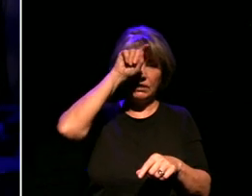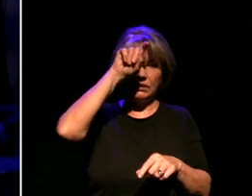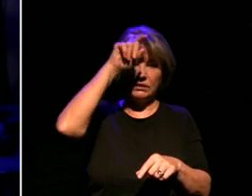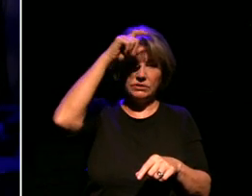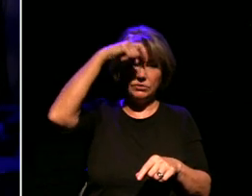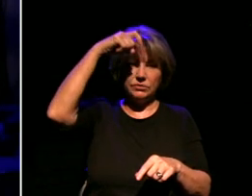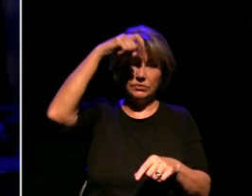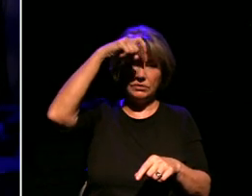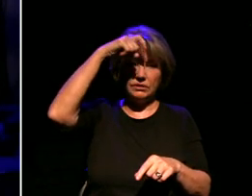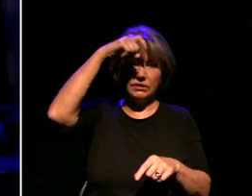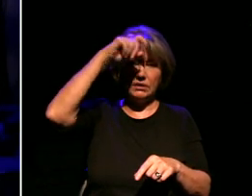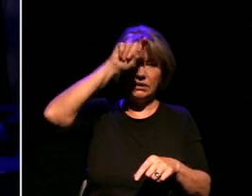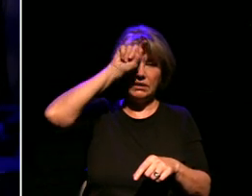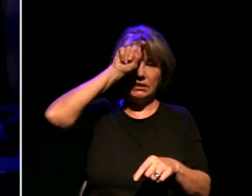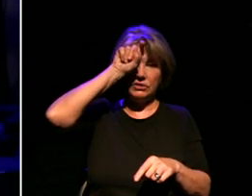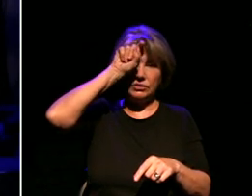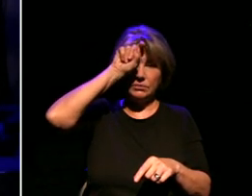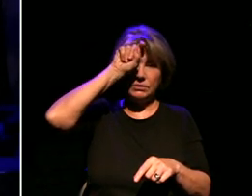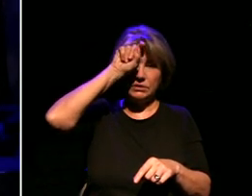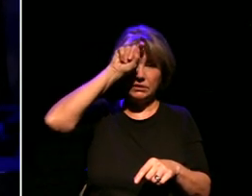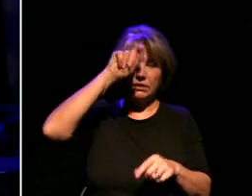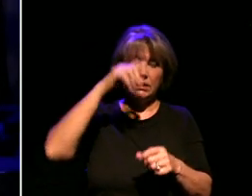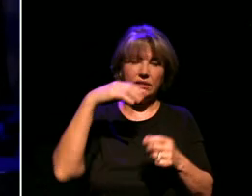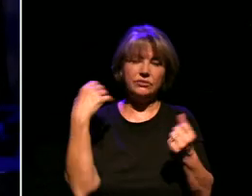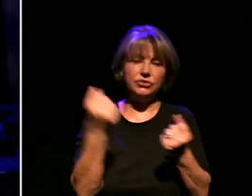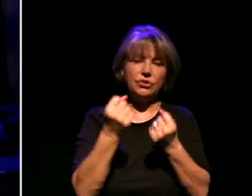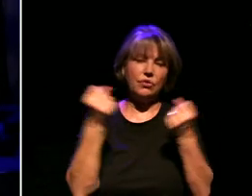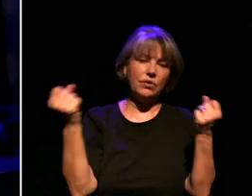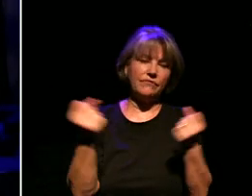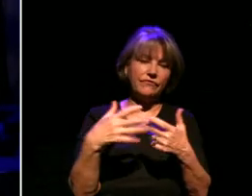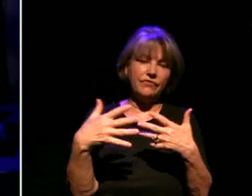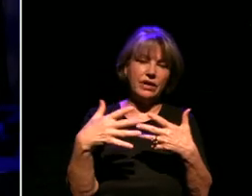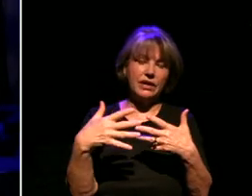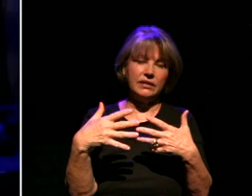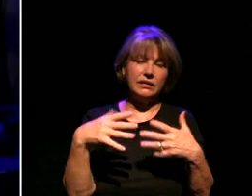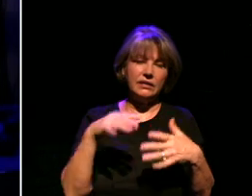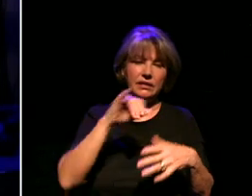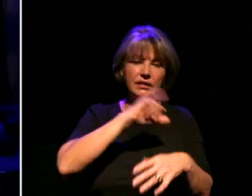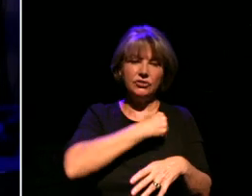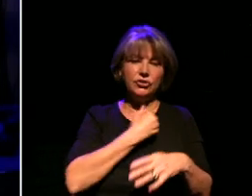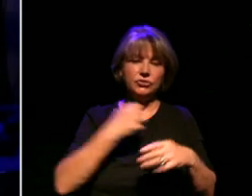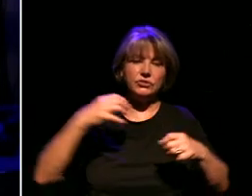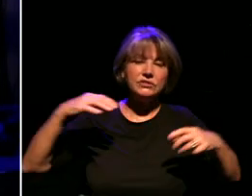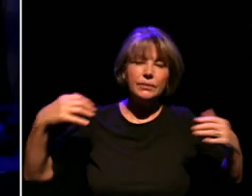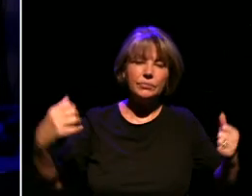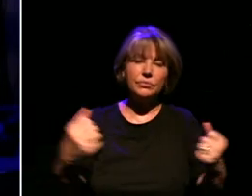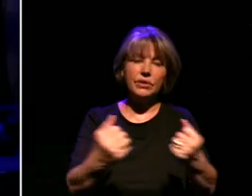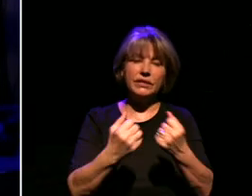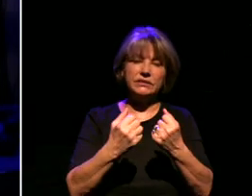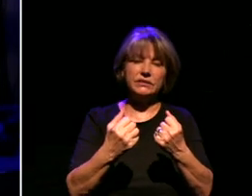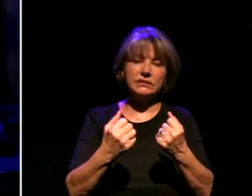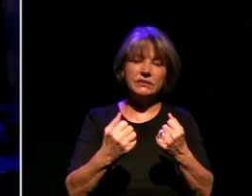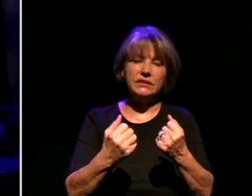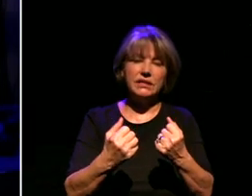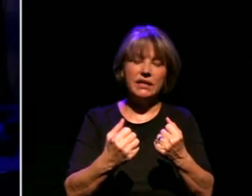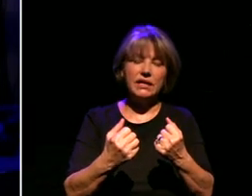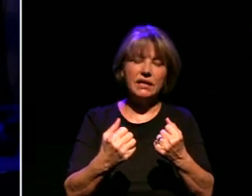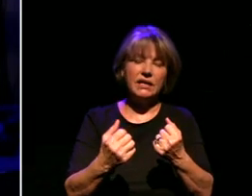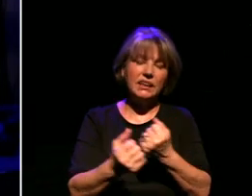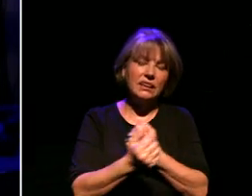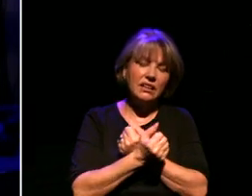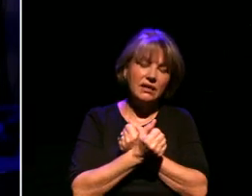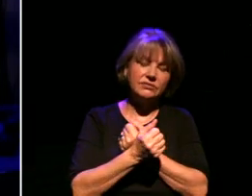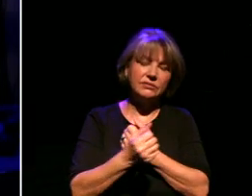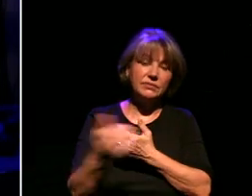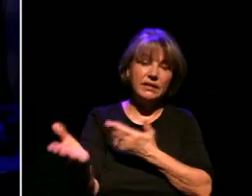their brother. And they get so afraid, but Joseph embraces them and loves them and blesses them and brings Jacob, their father, and